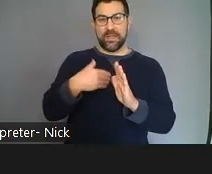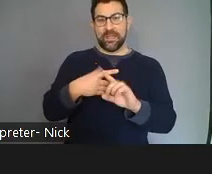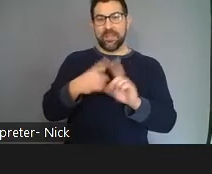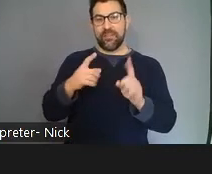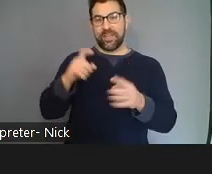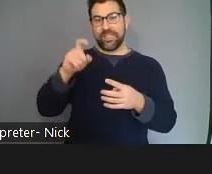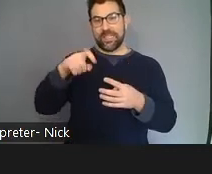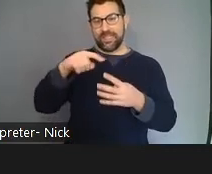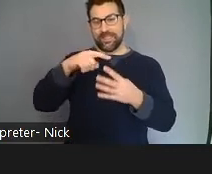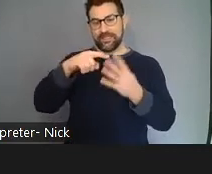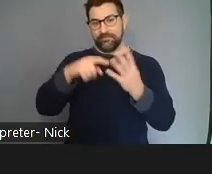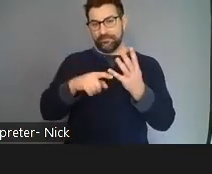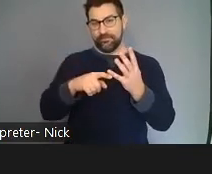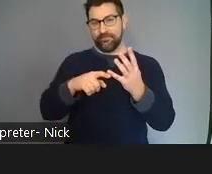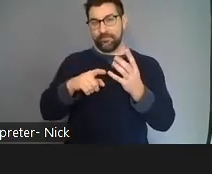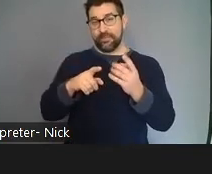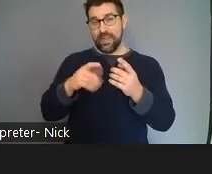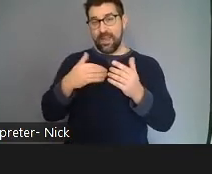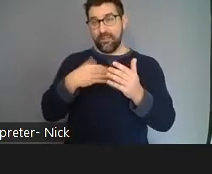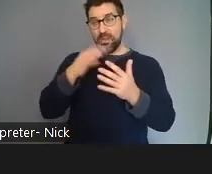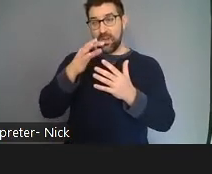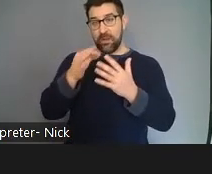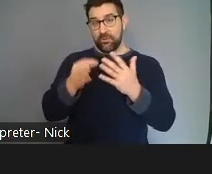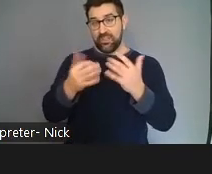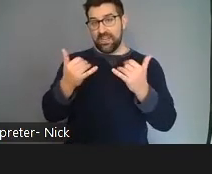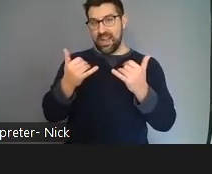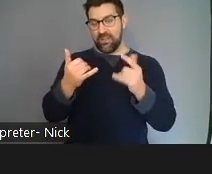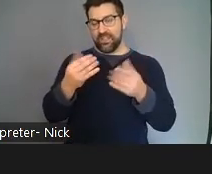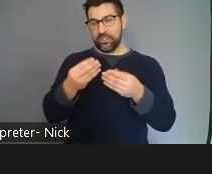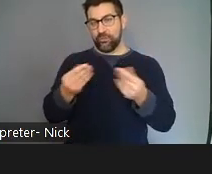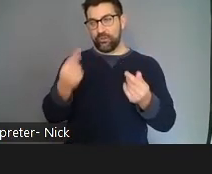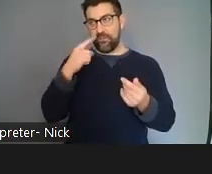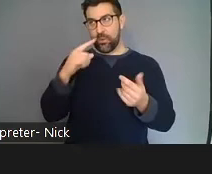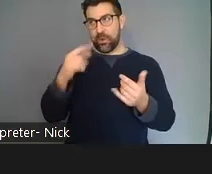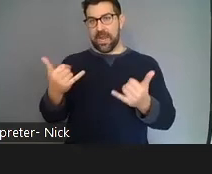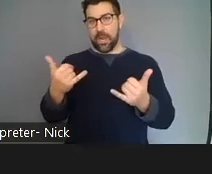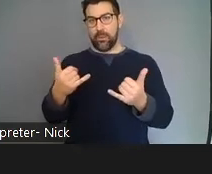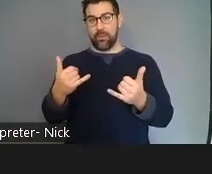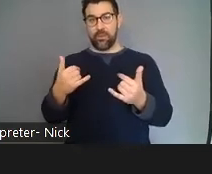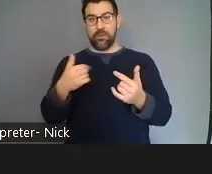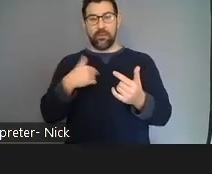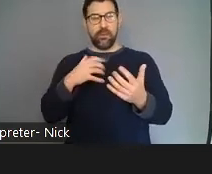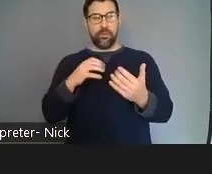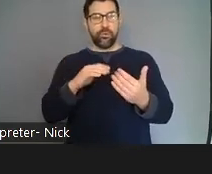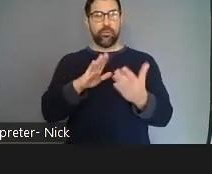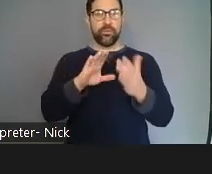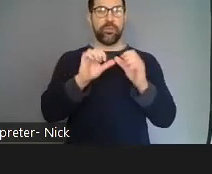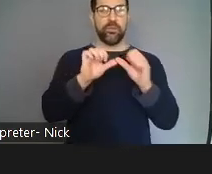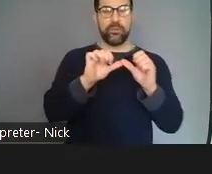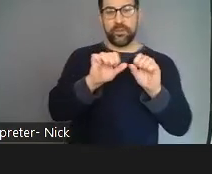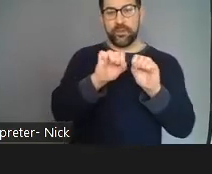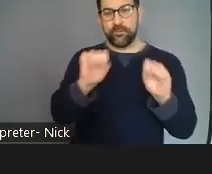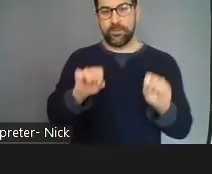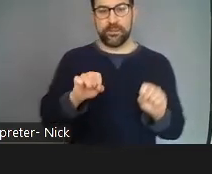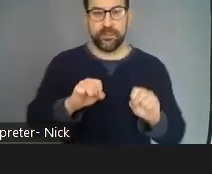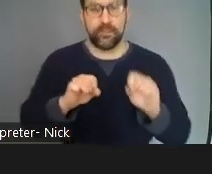so having those options now is the solution for now. But I do want to address the systemic problem with education